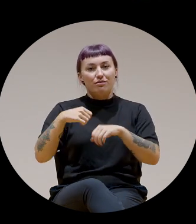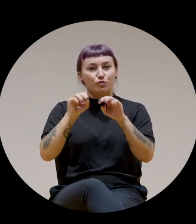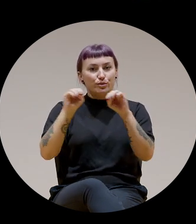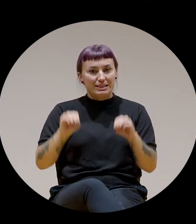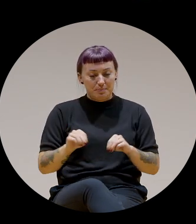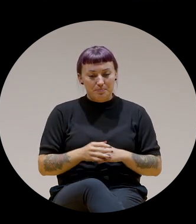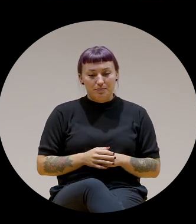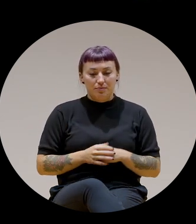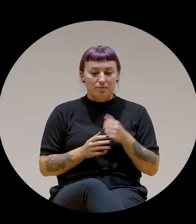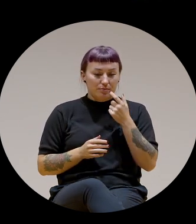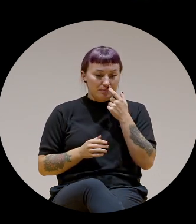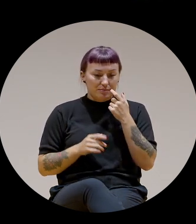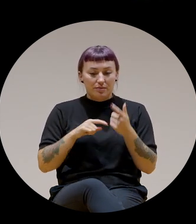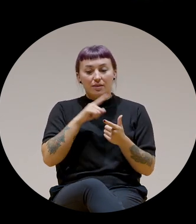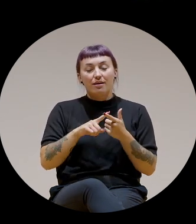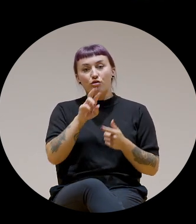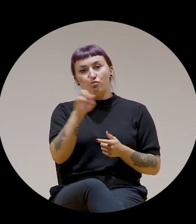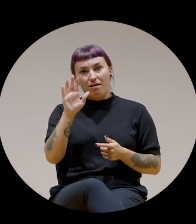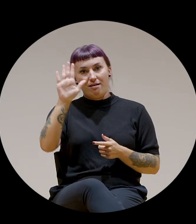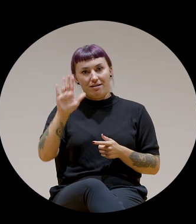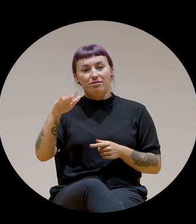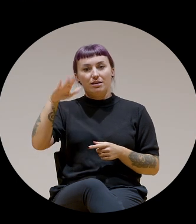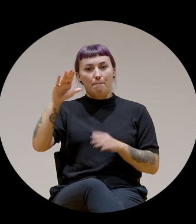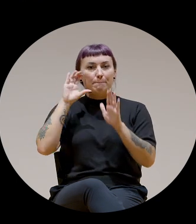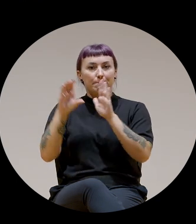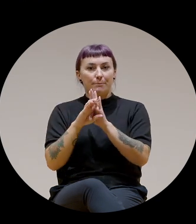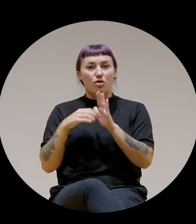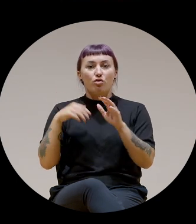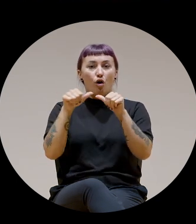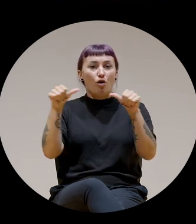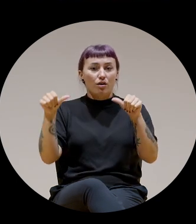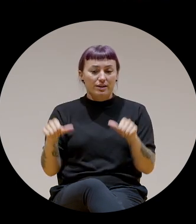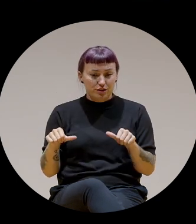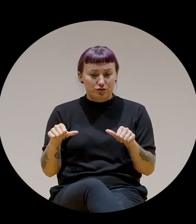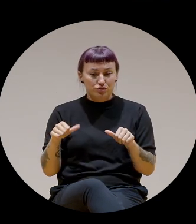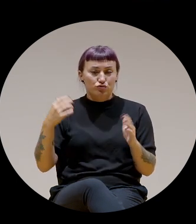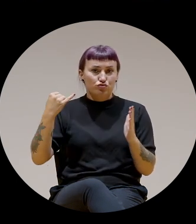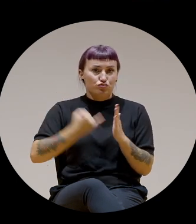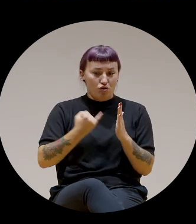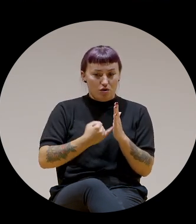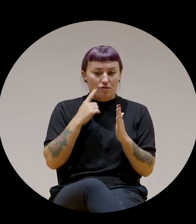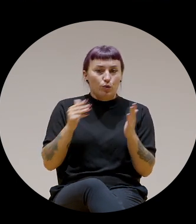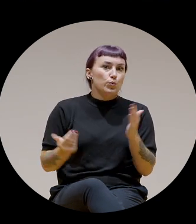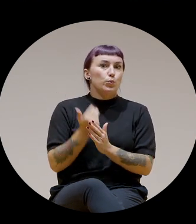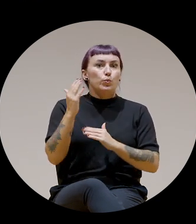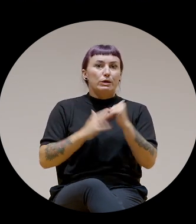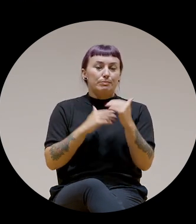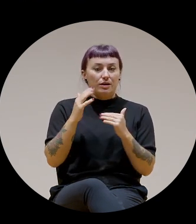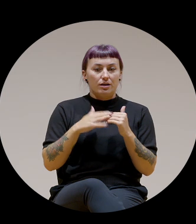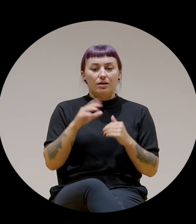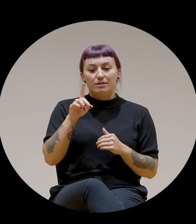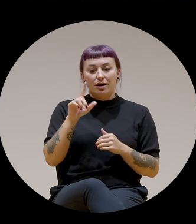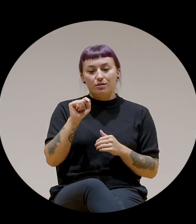Gilcrease Museum. And then on the right, the top right, is our architectural drawing for the new building. You can